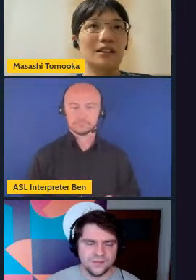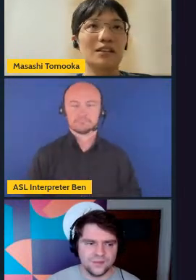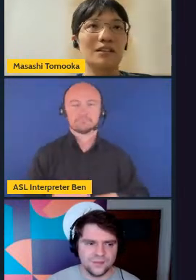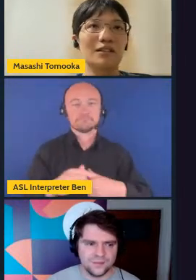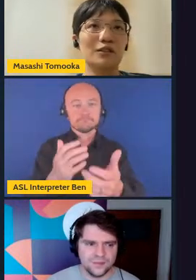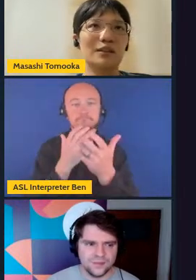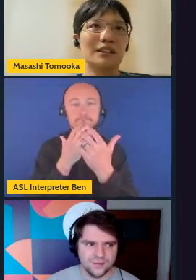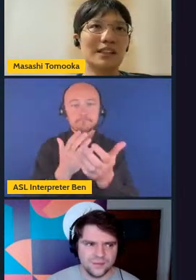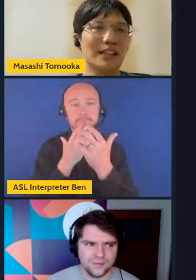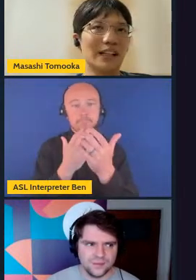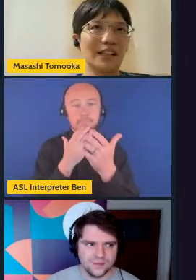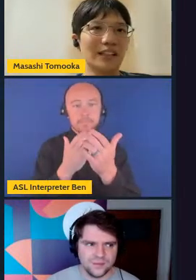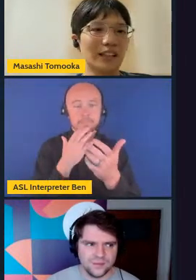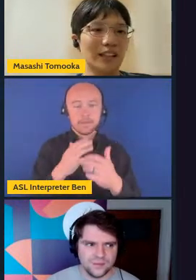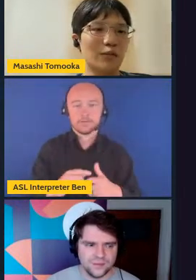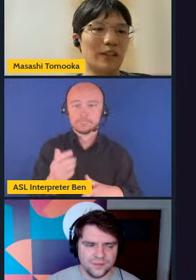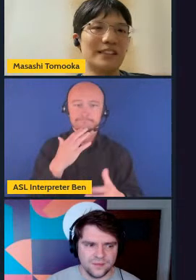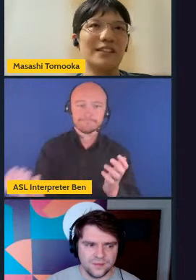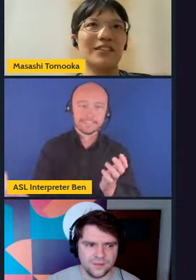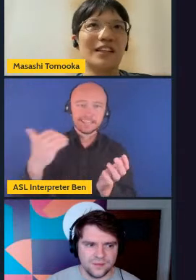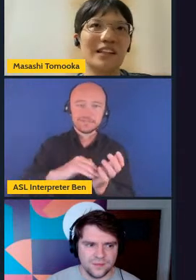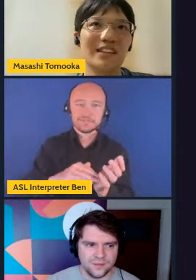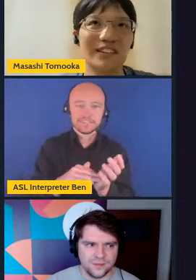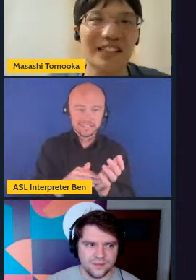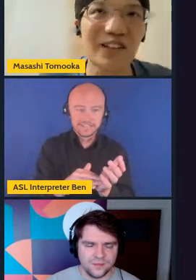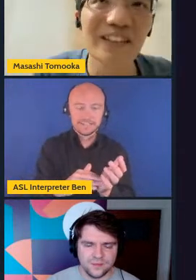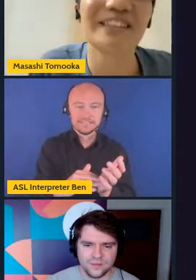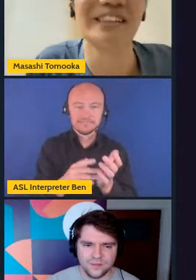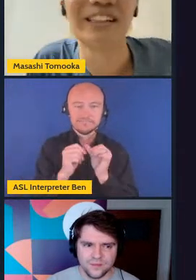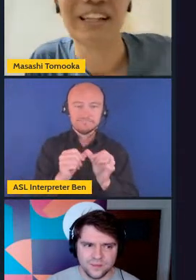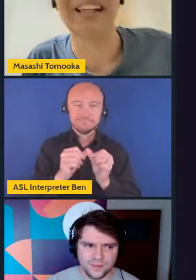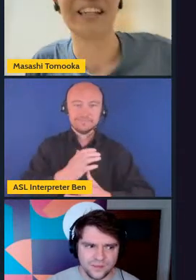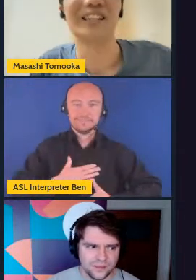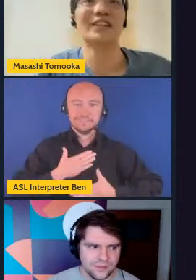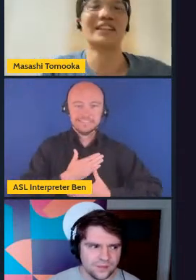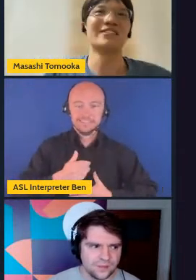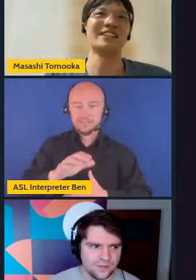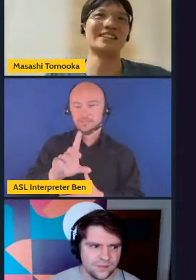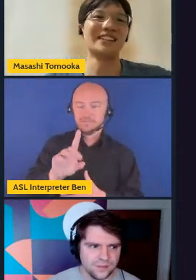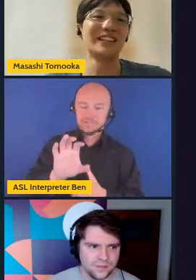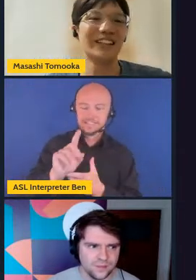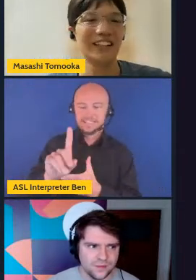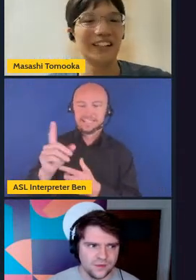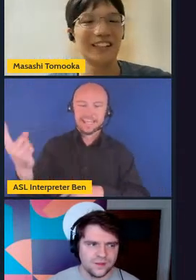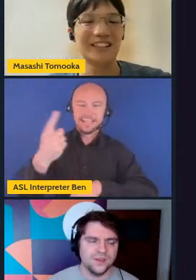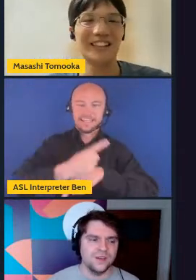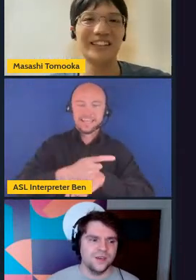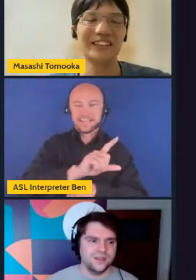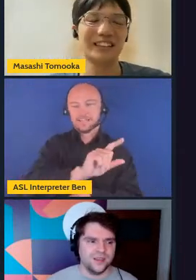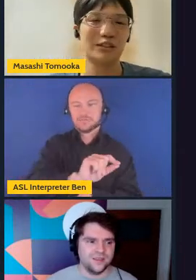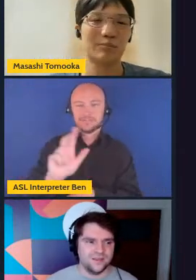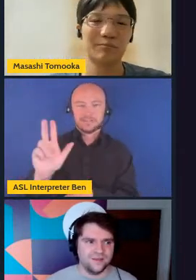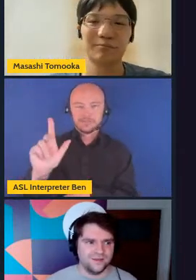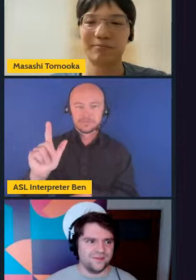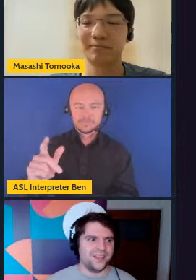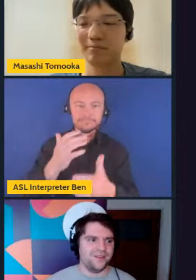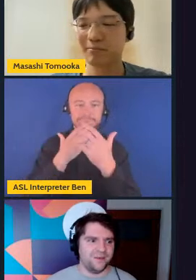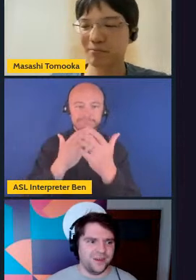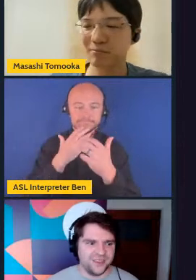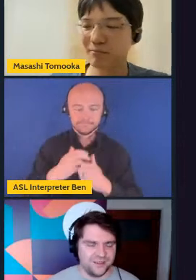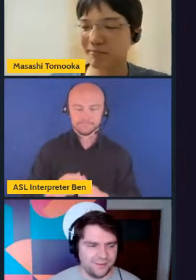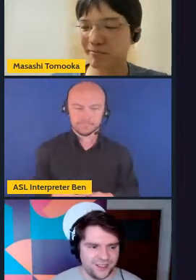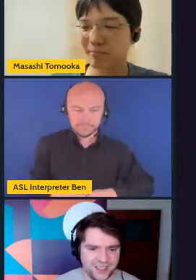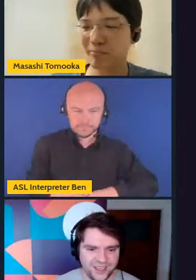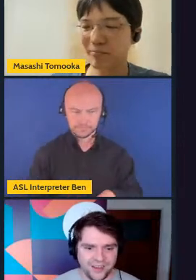you. So thanks again, and please continue to enjoy CDK Day 2023. Thank you. Thank you